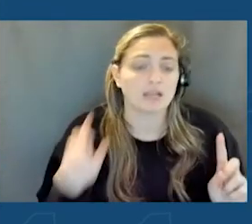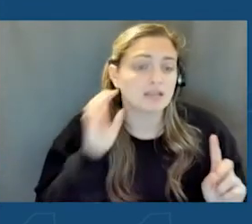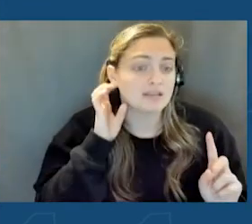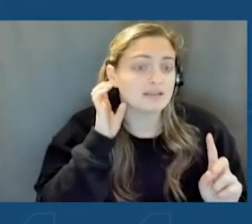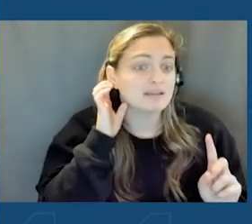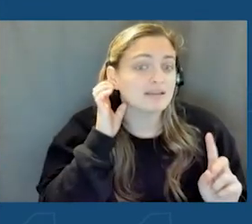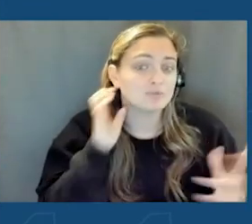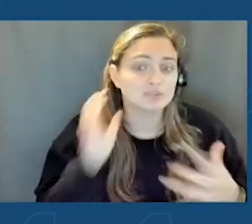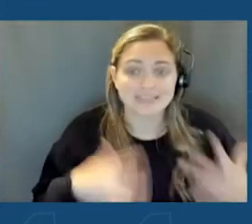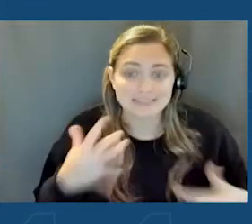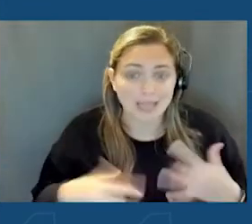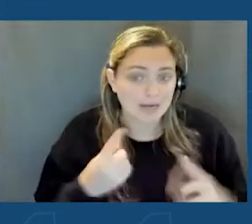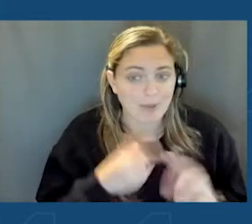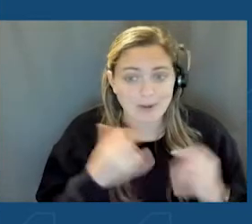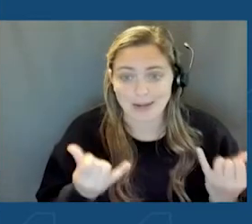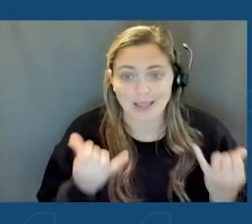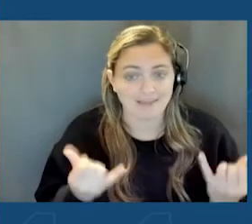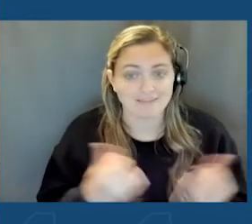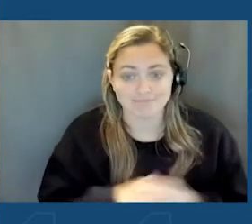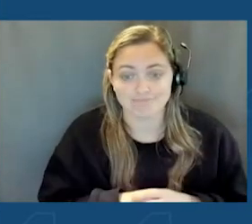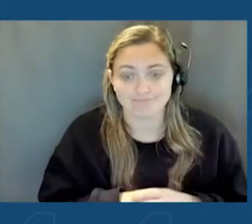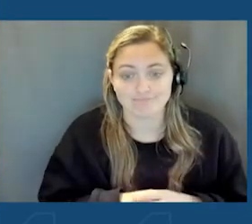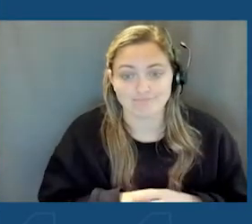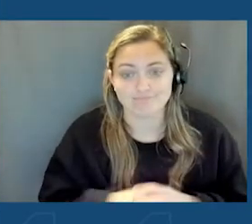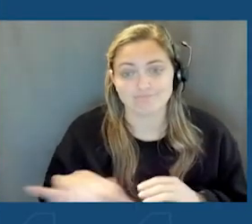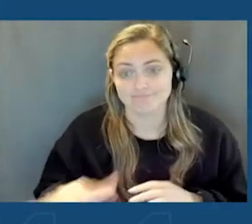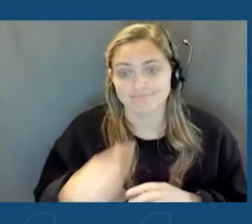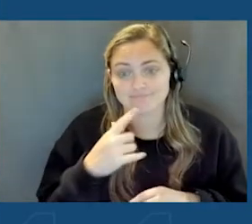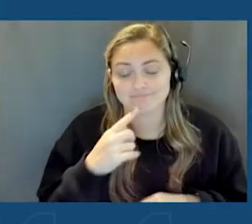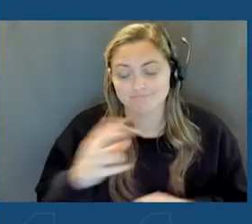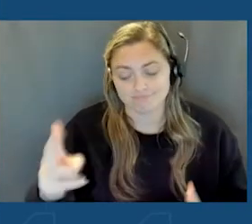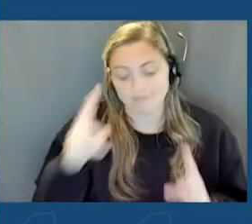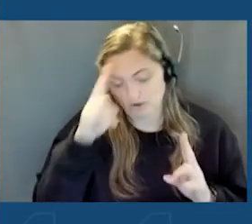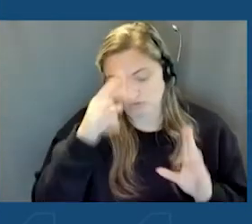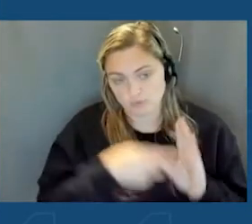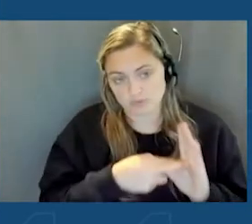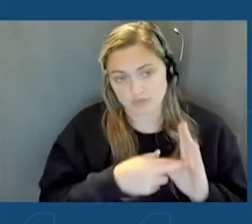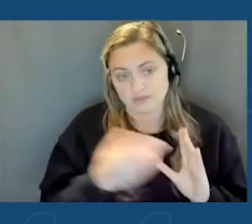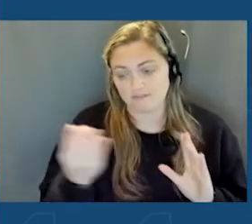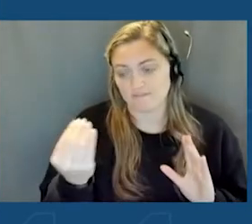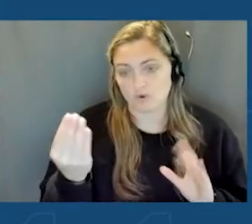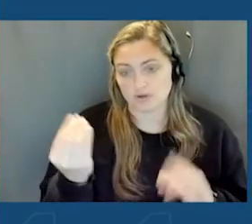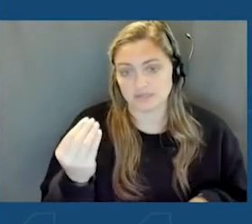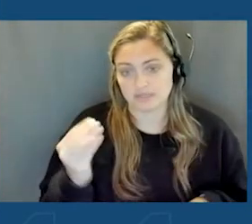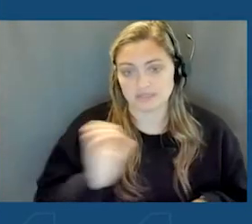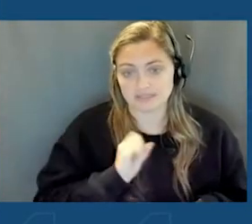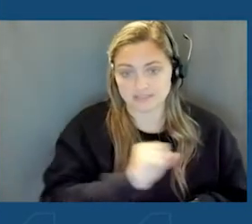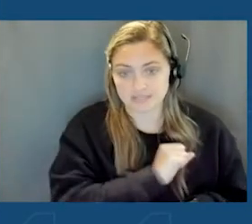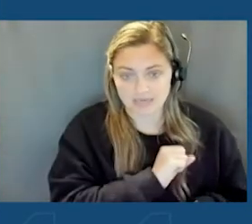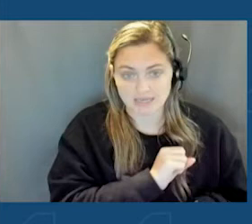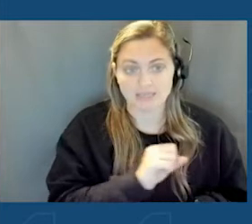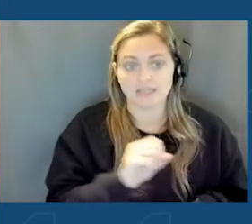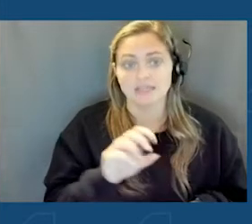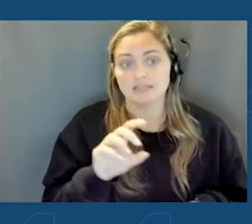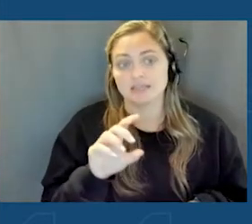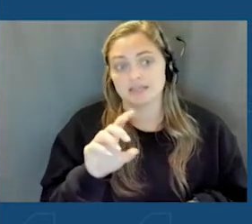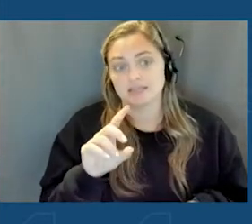excited about today. As I said, I'm honored to represent the 14th Senate District. The lines are changing